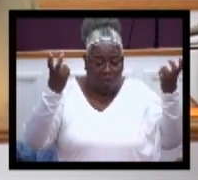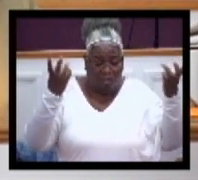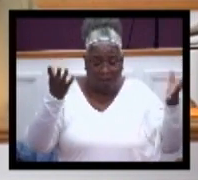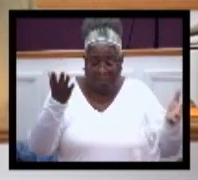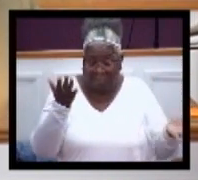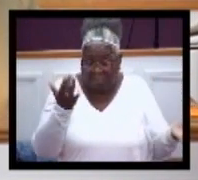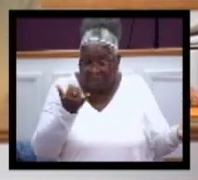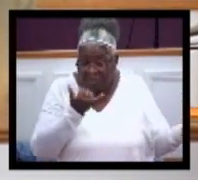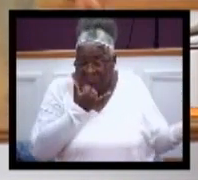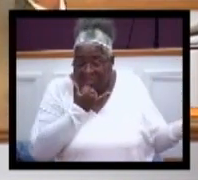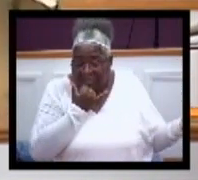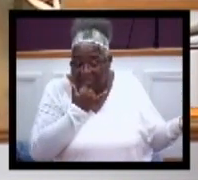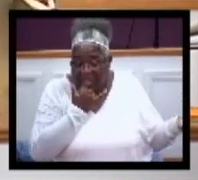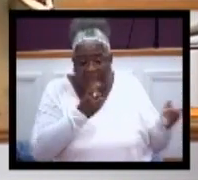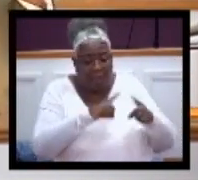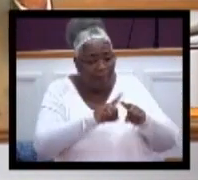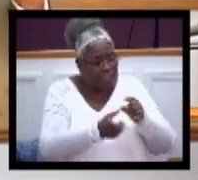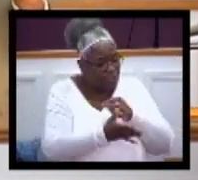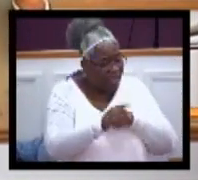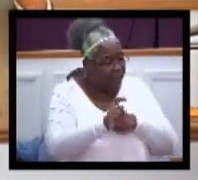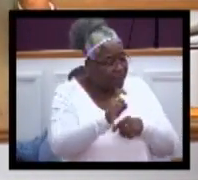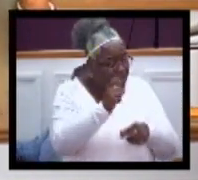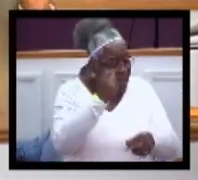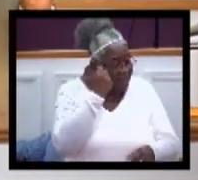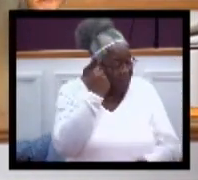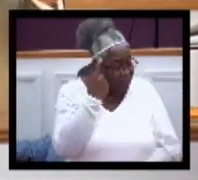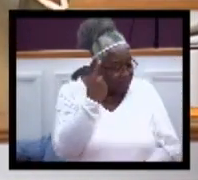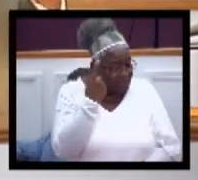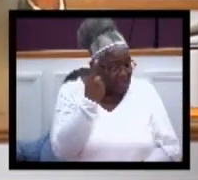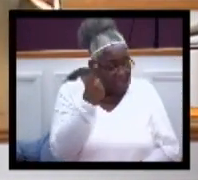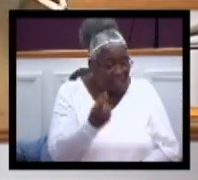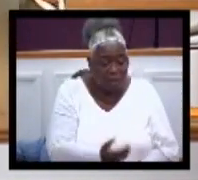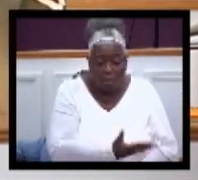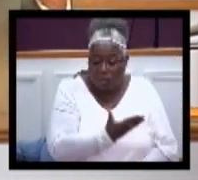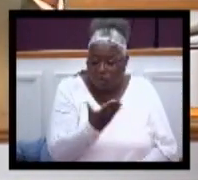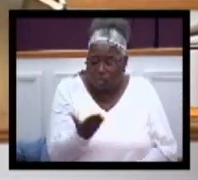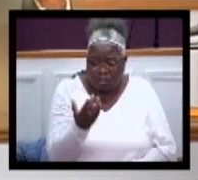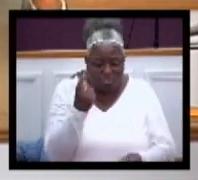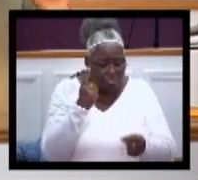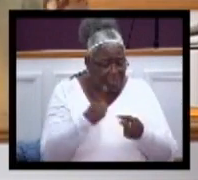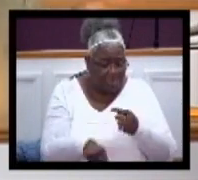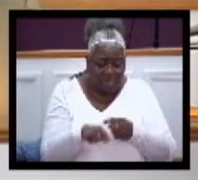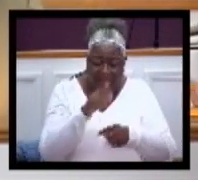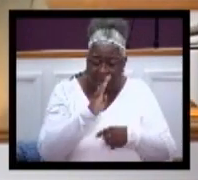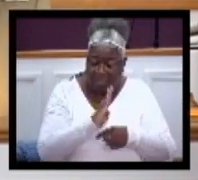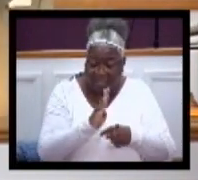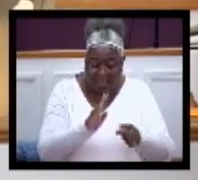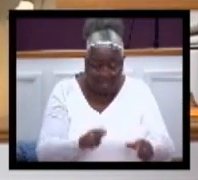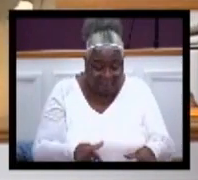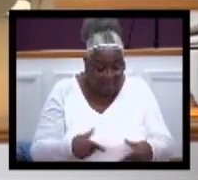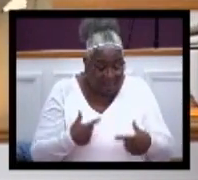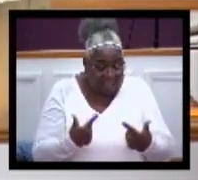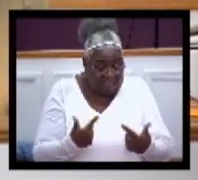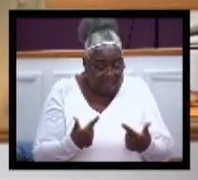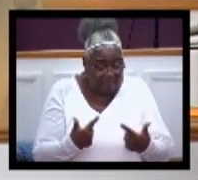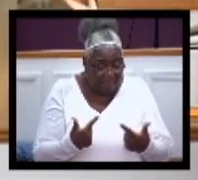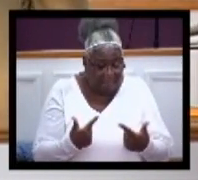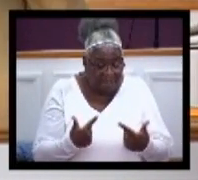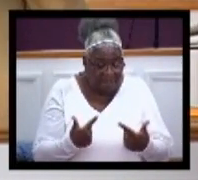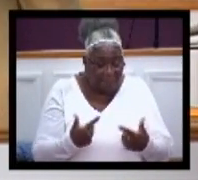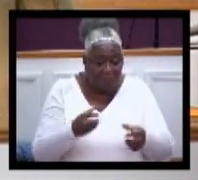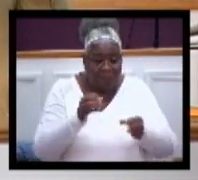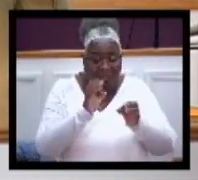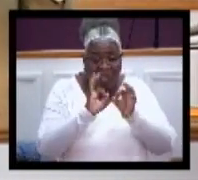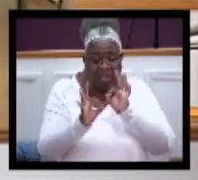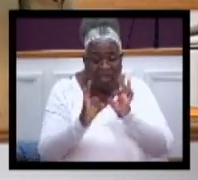mistake. But you got to understand, you could not be alive if